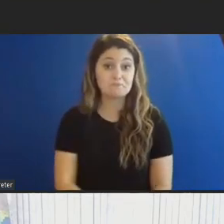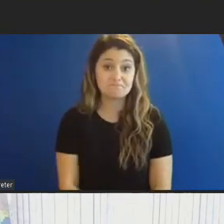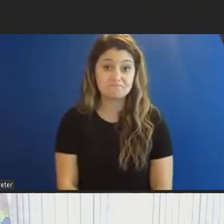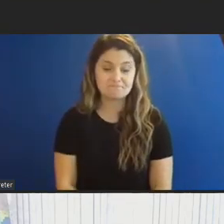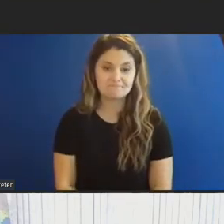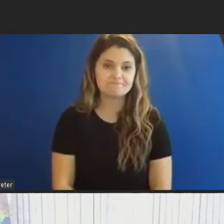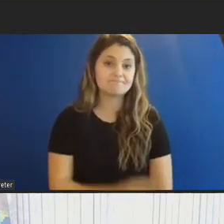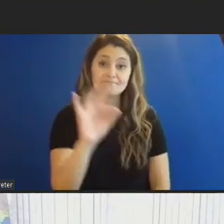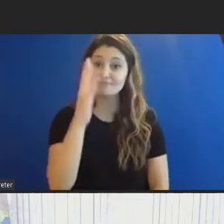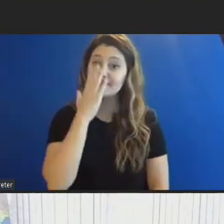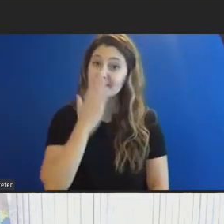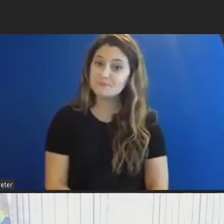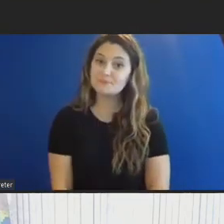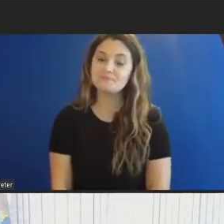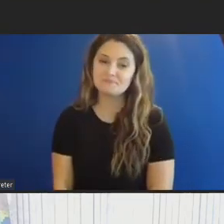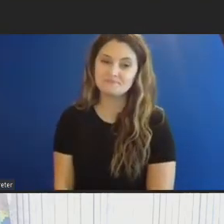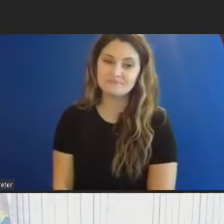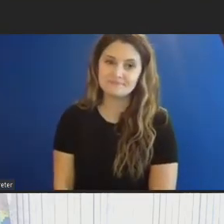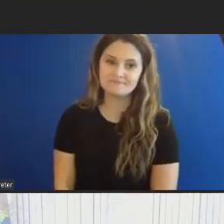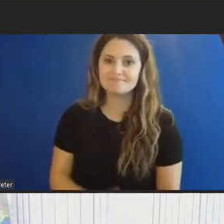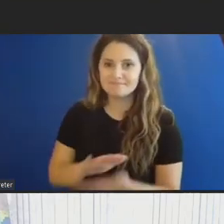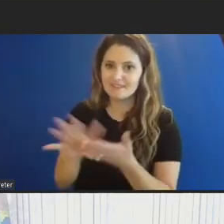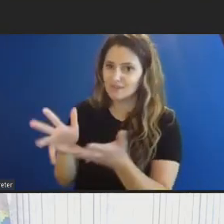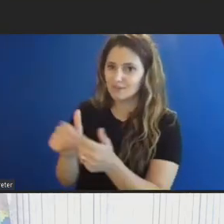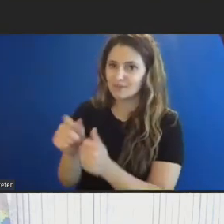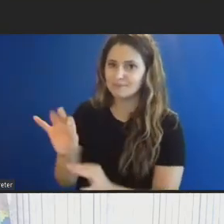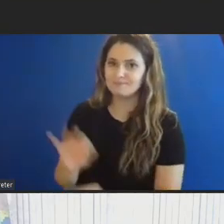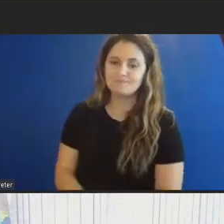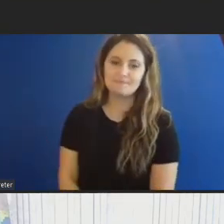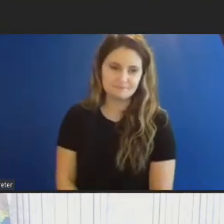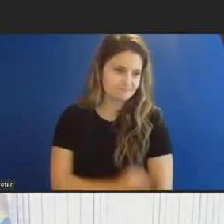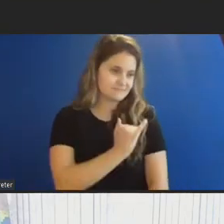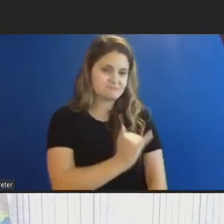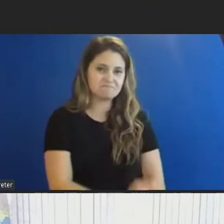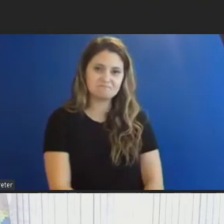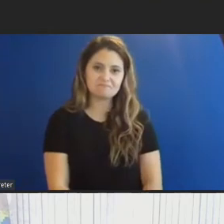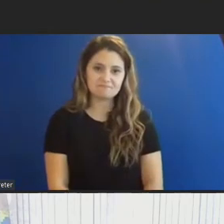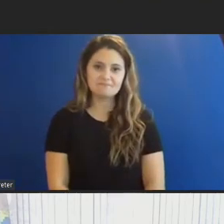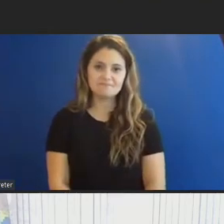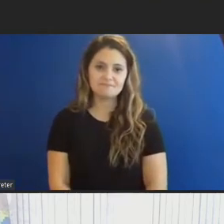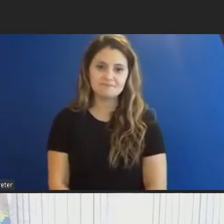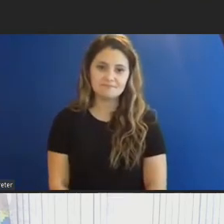All right. Thank you. Thank you. Good to talk to you. You too.